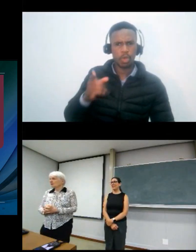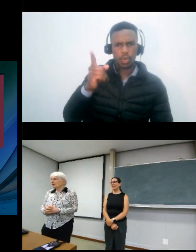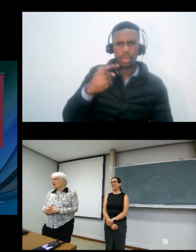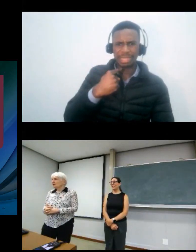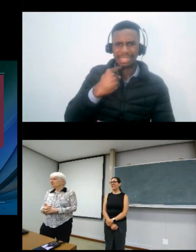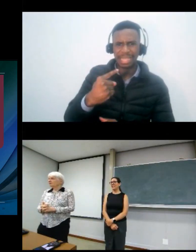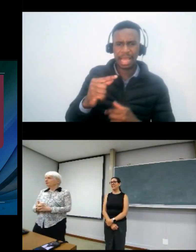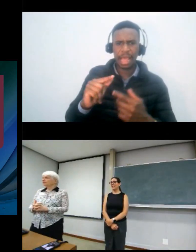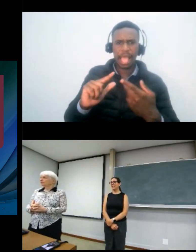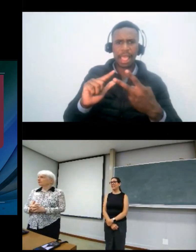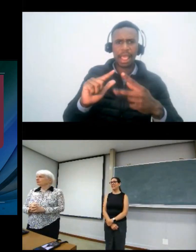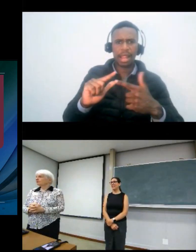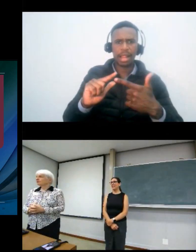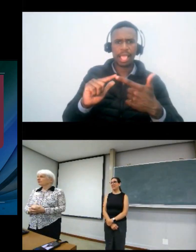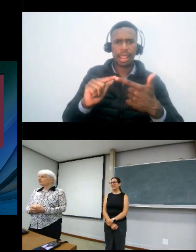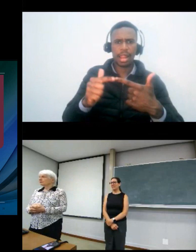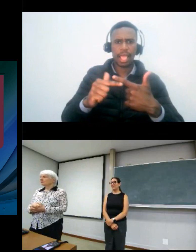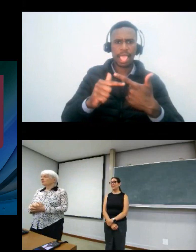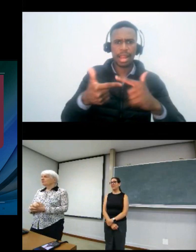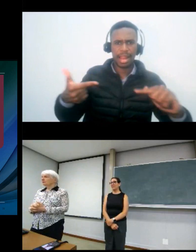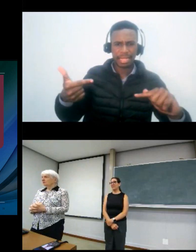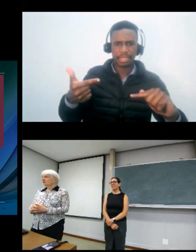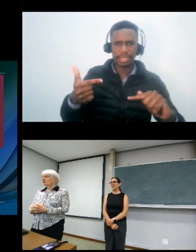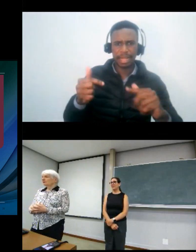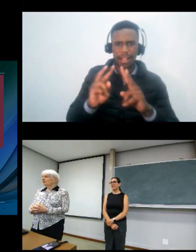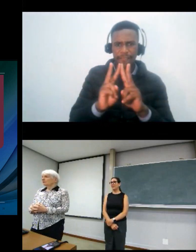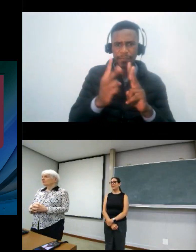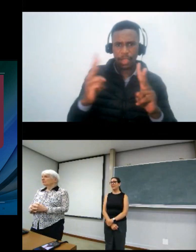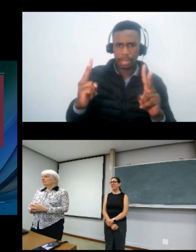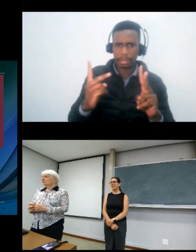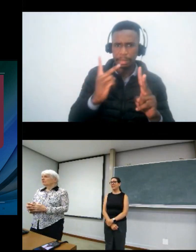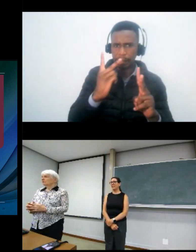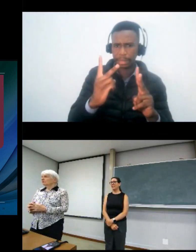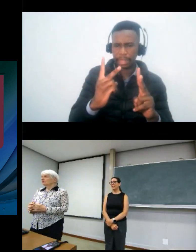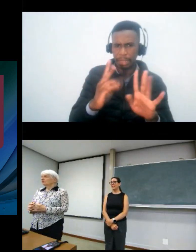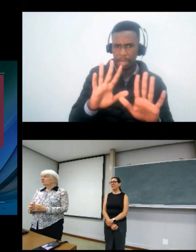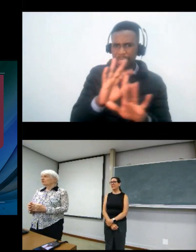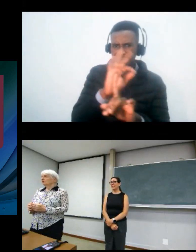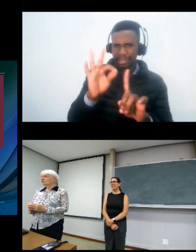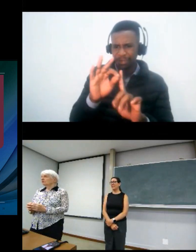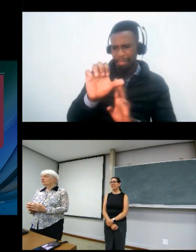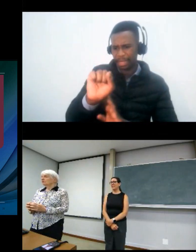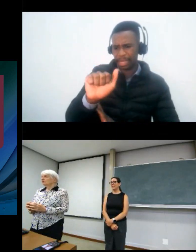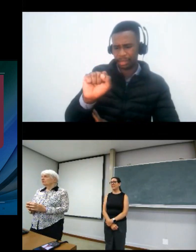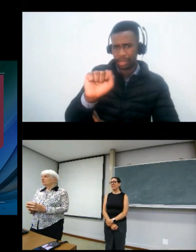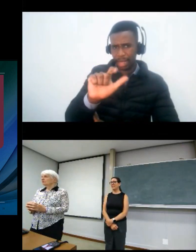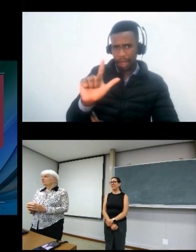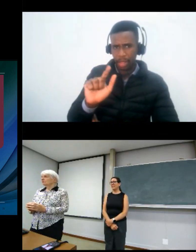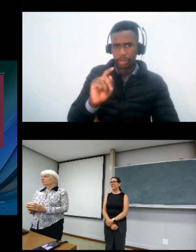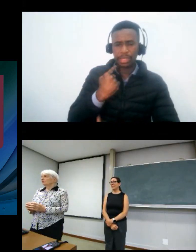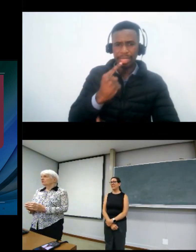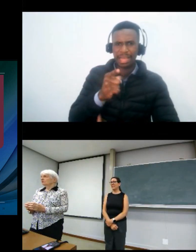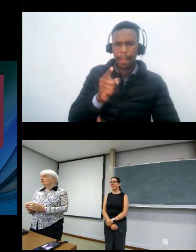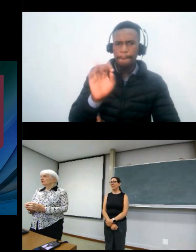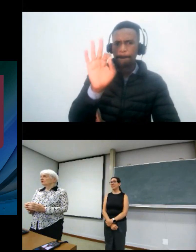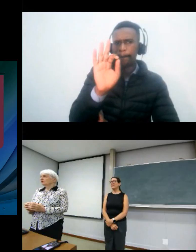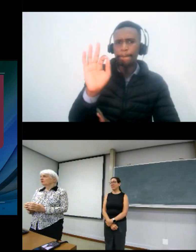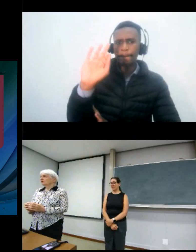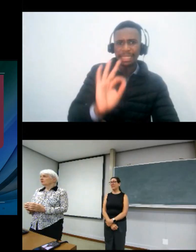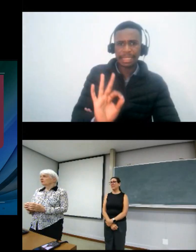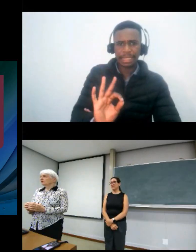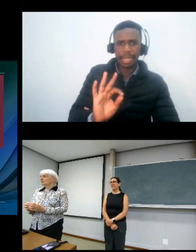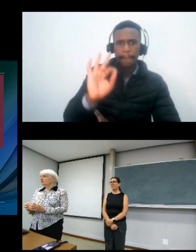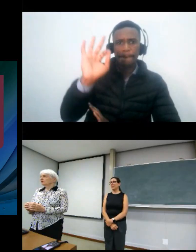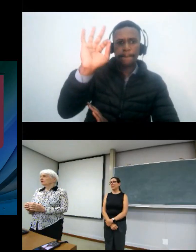lexical variation we find in sign language, specifically SASL, the percentage there or the how